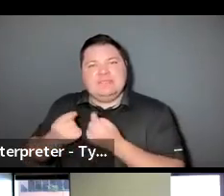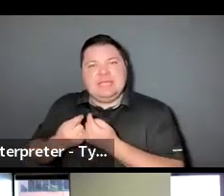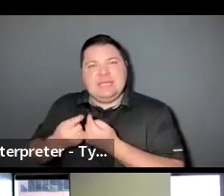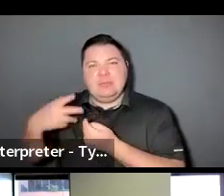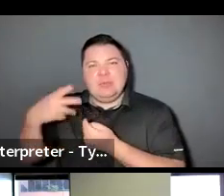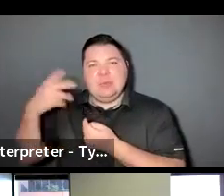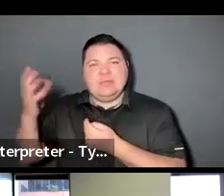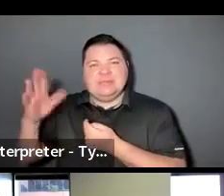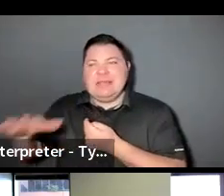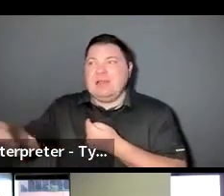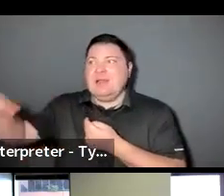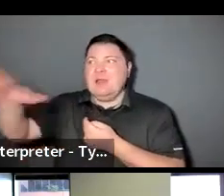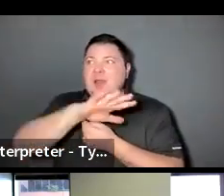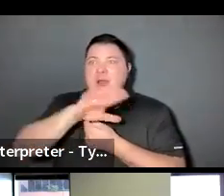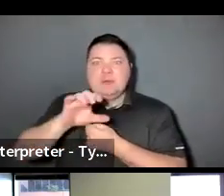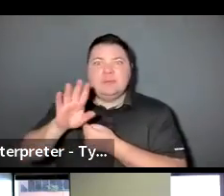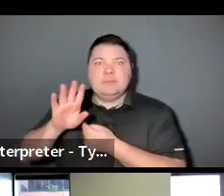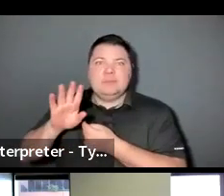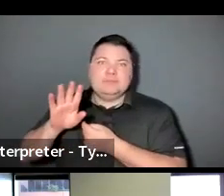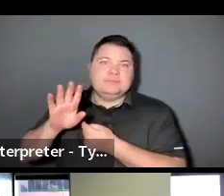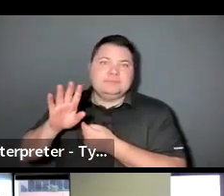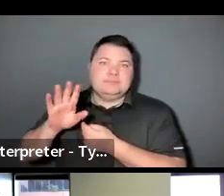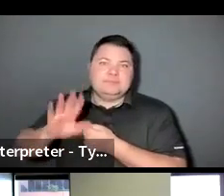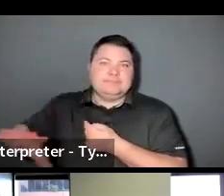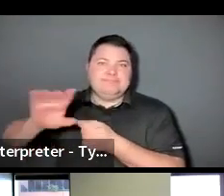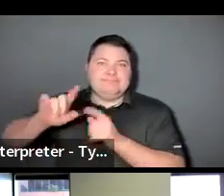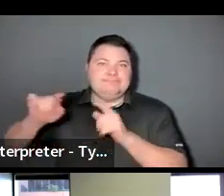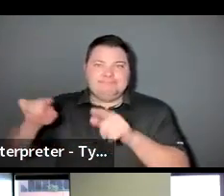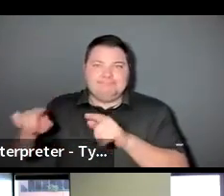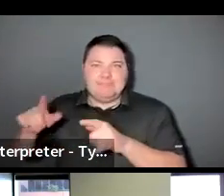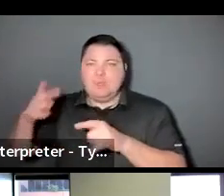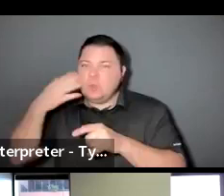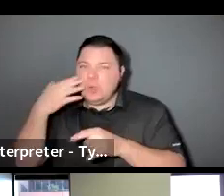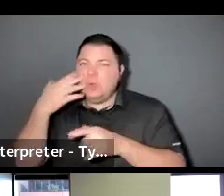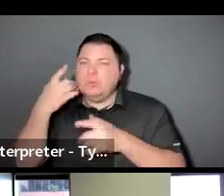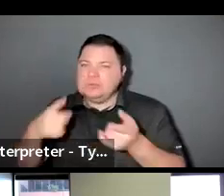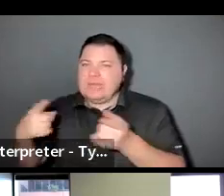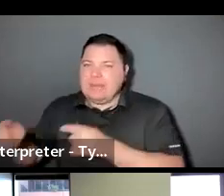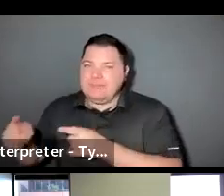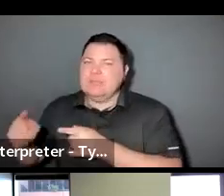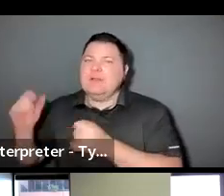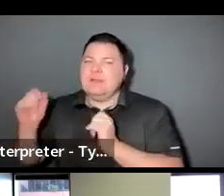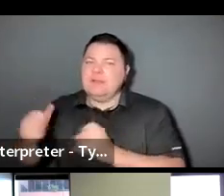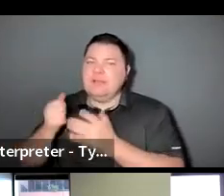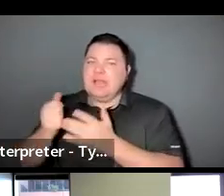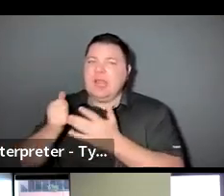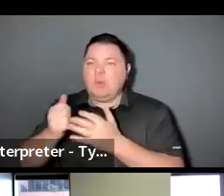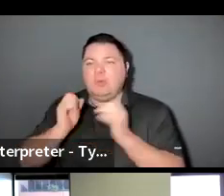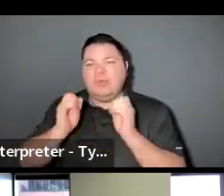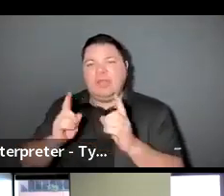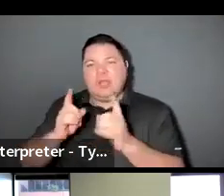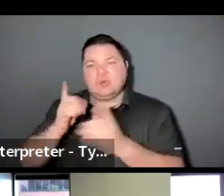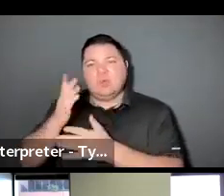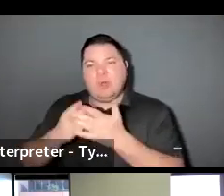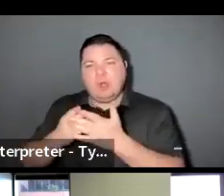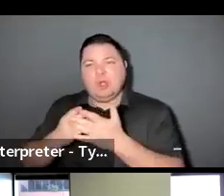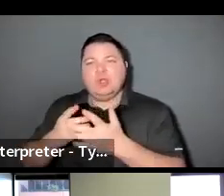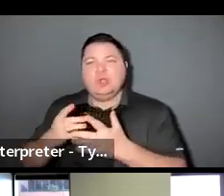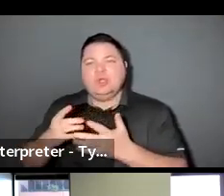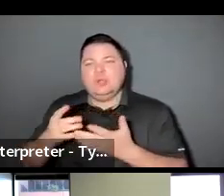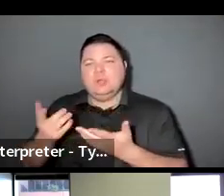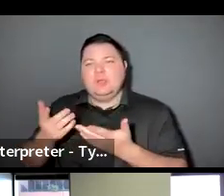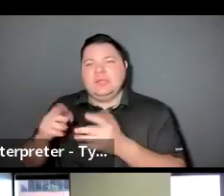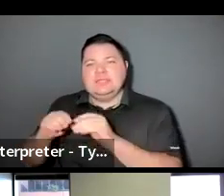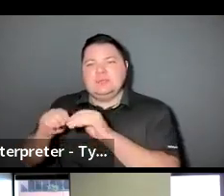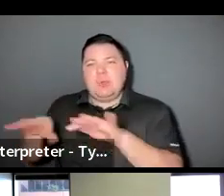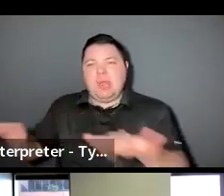in the greater Bi-State know all the different things that are going on, so that they can help with the educational factor as it spreads